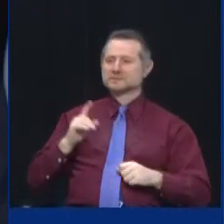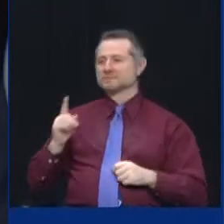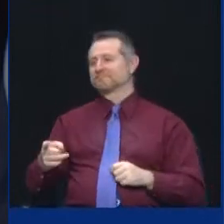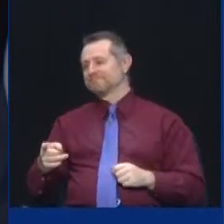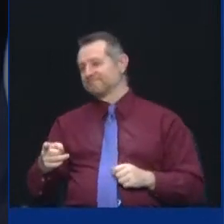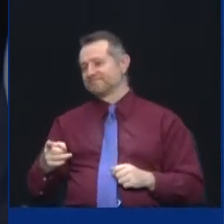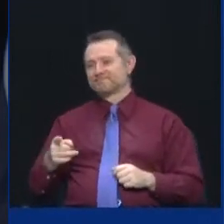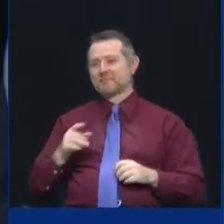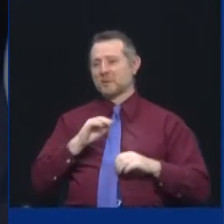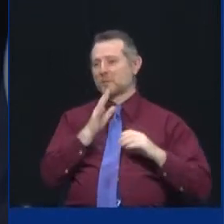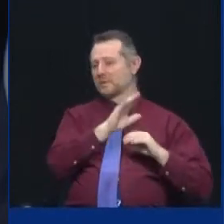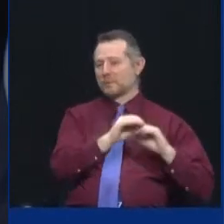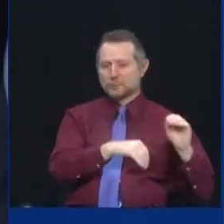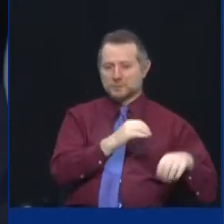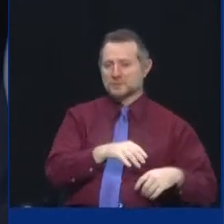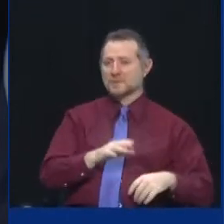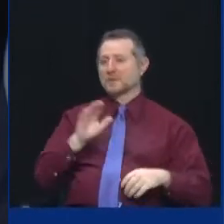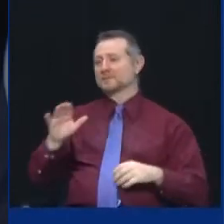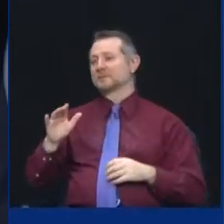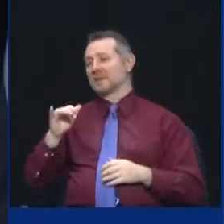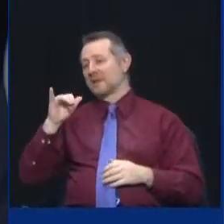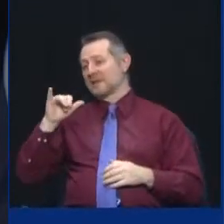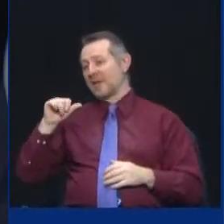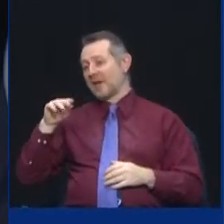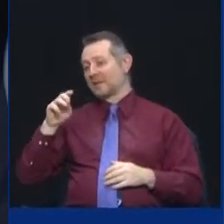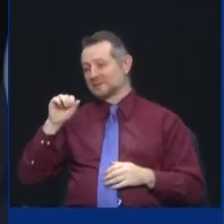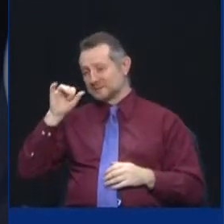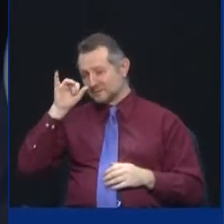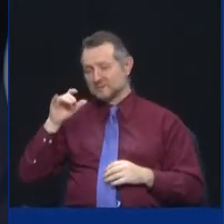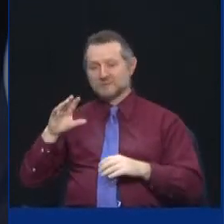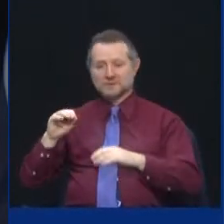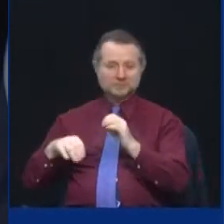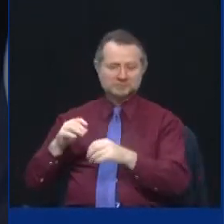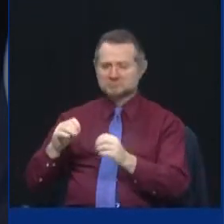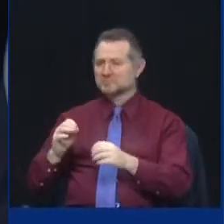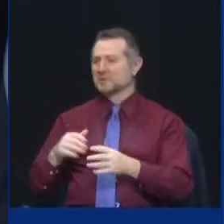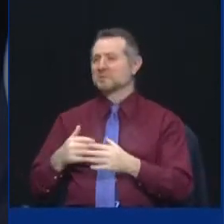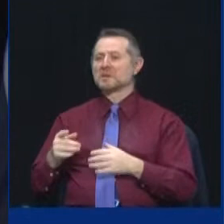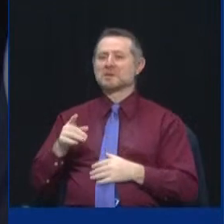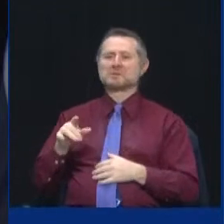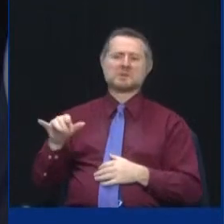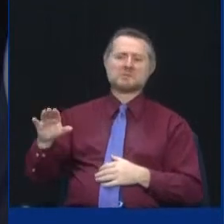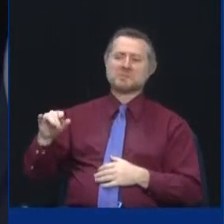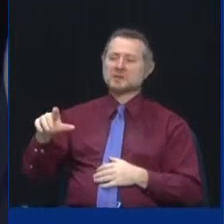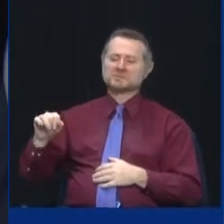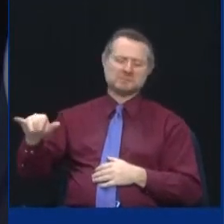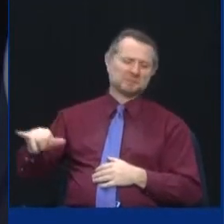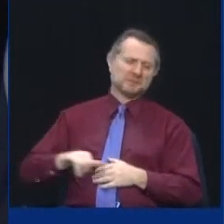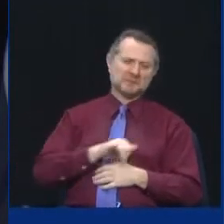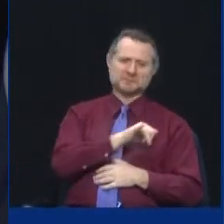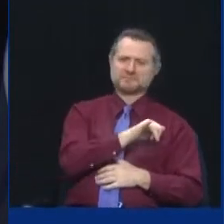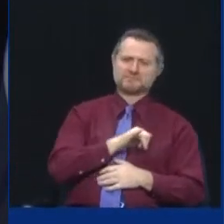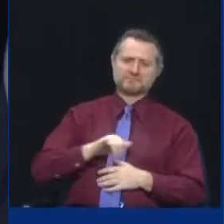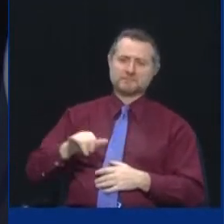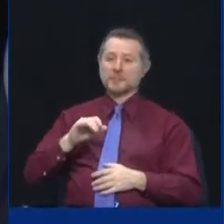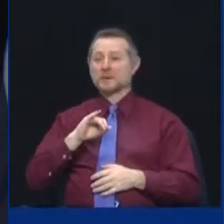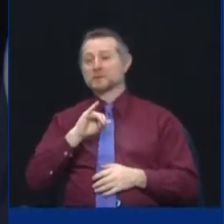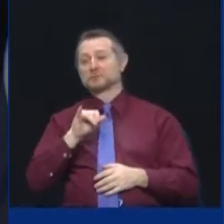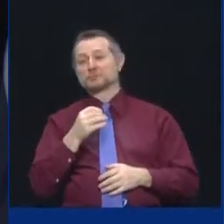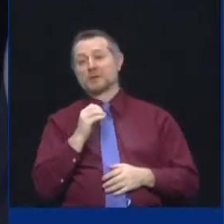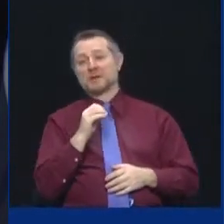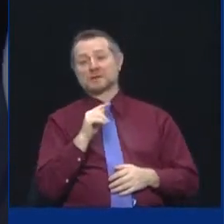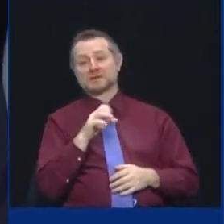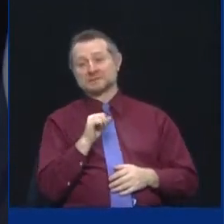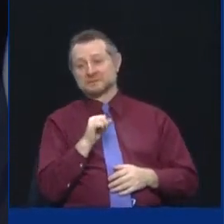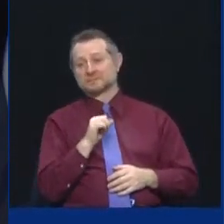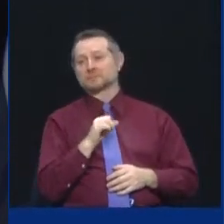Mets formula, Yankees formula is going to be the Bills formula, the Jets formula, right? Giants